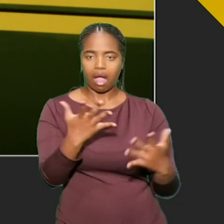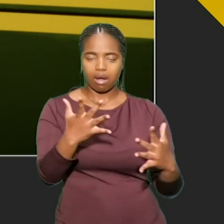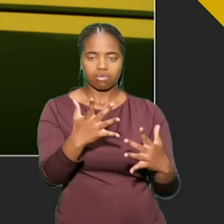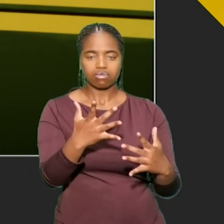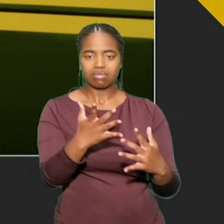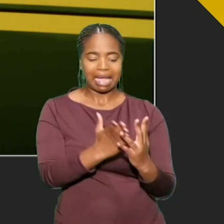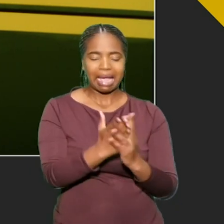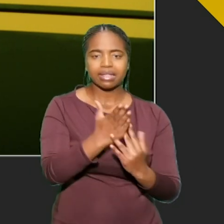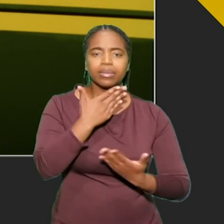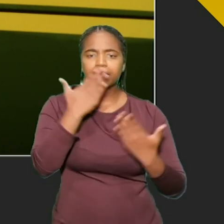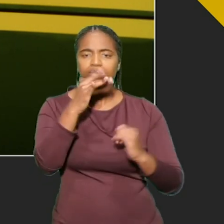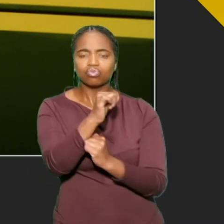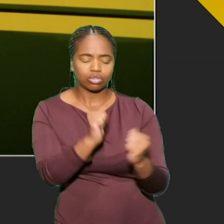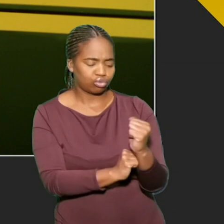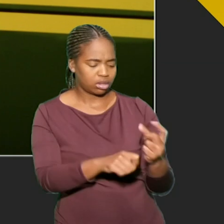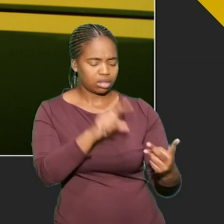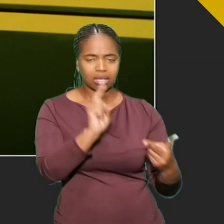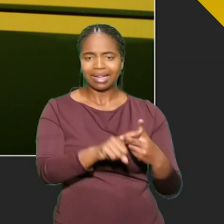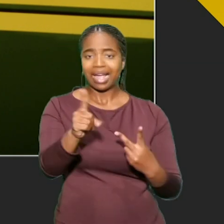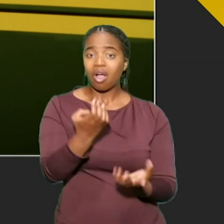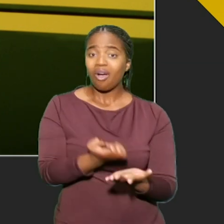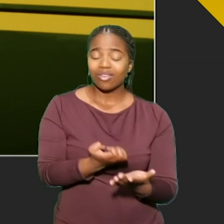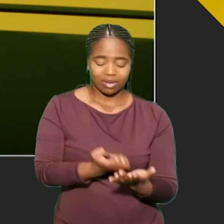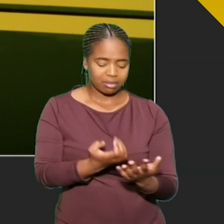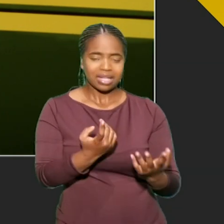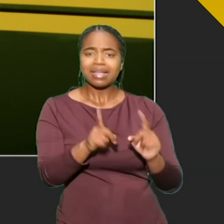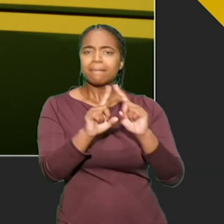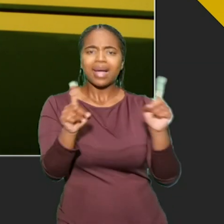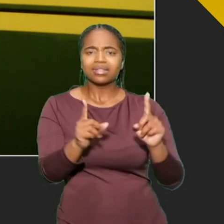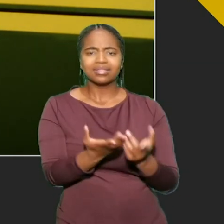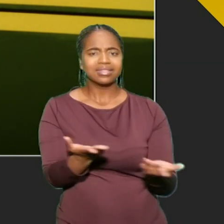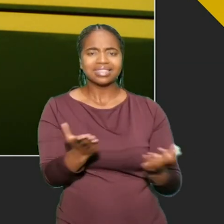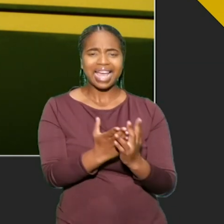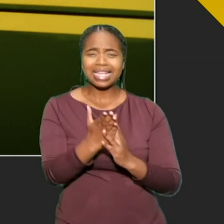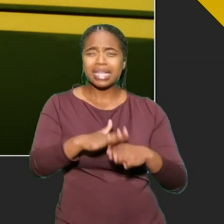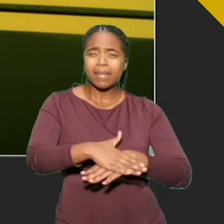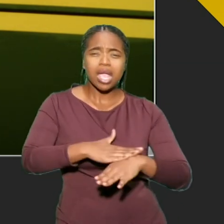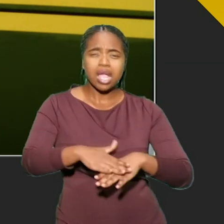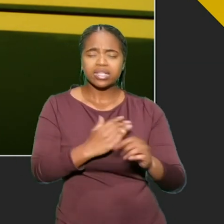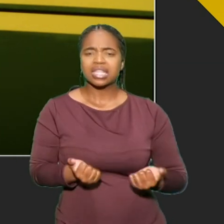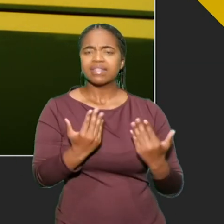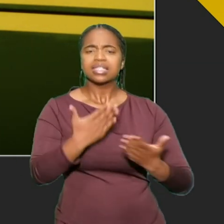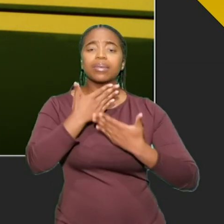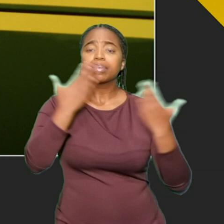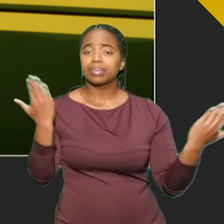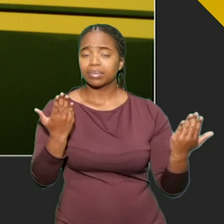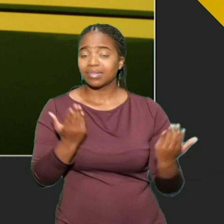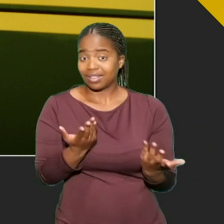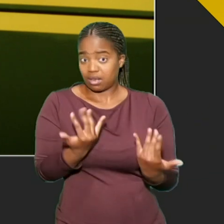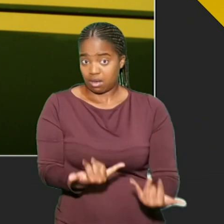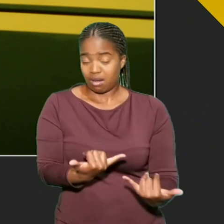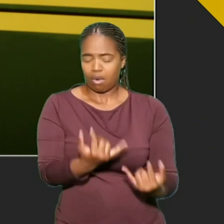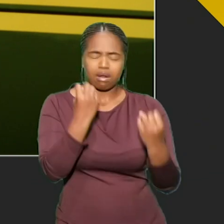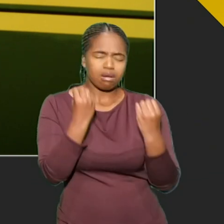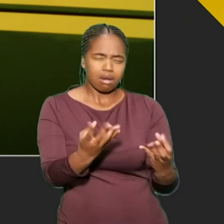meaning no access to infrastructure, no access to the economy, but also not having access to basic services. Who